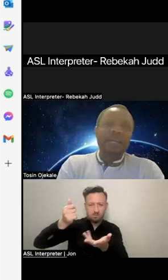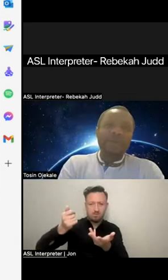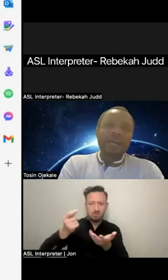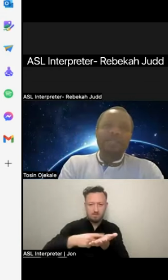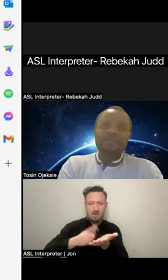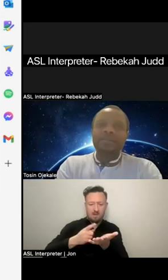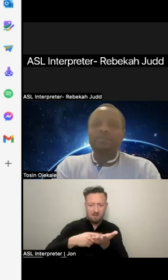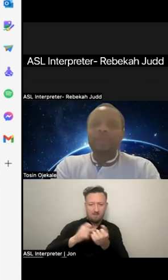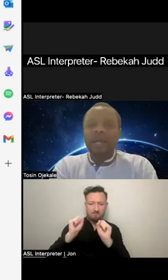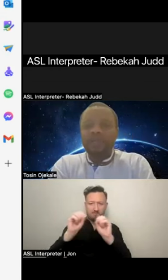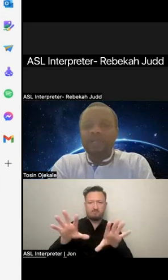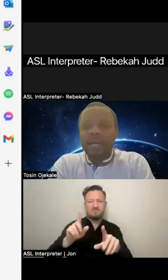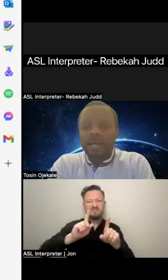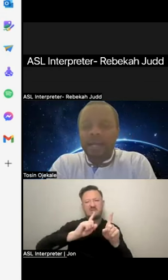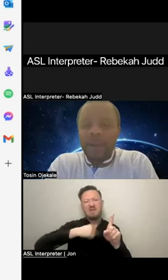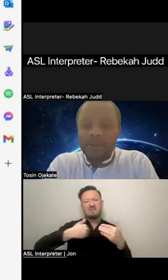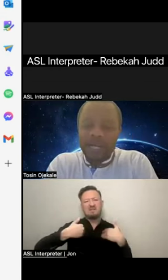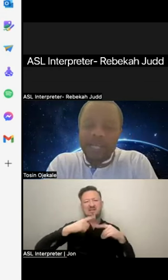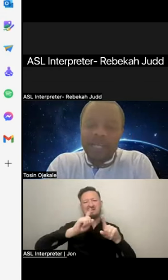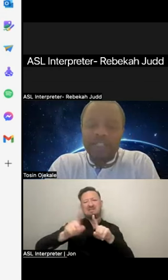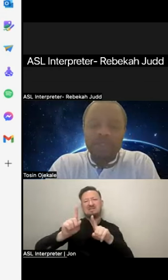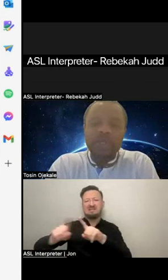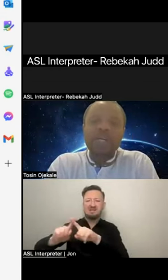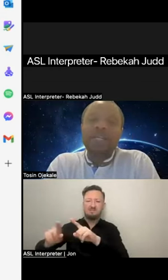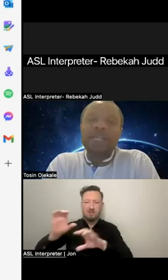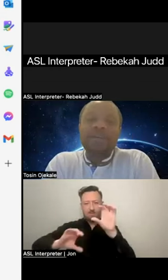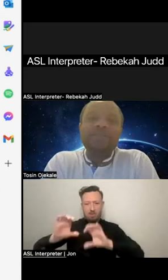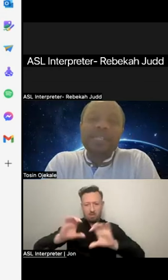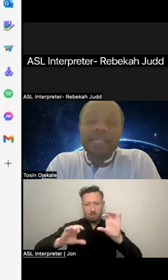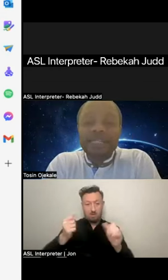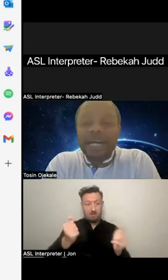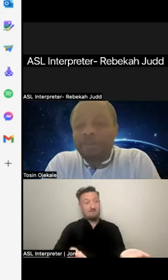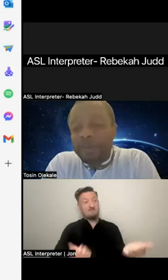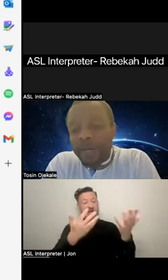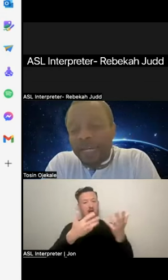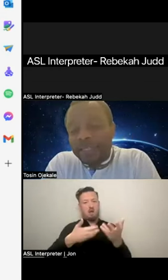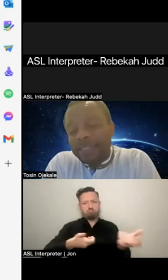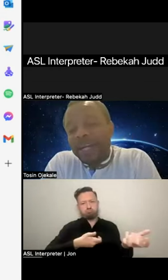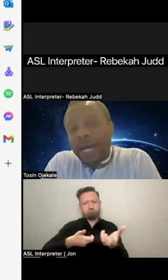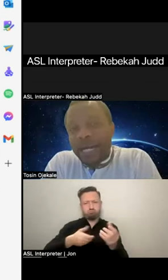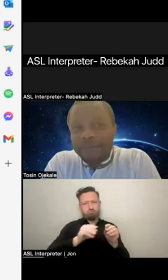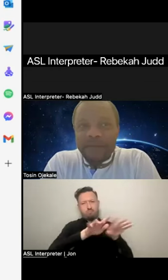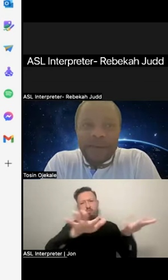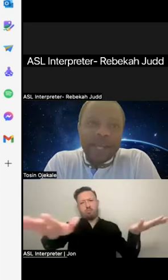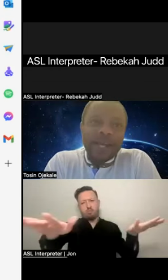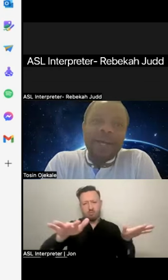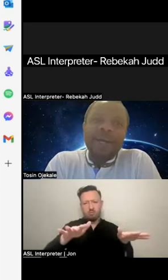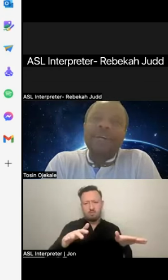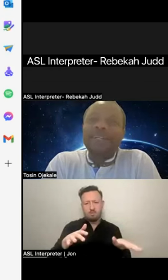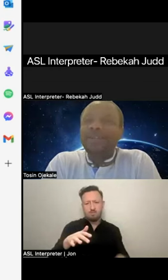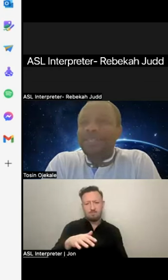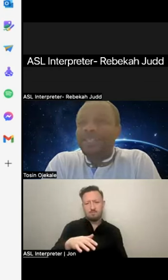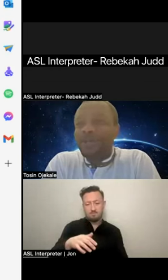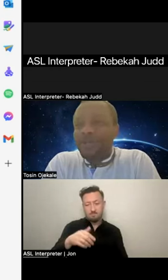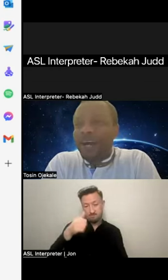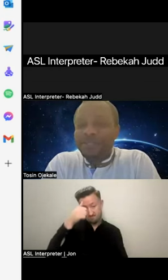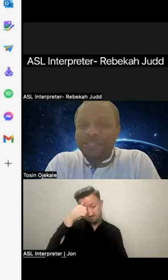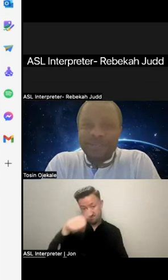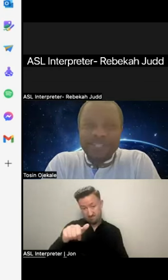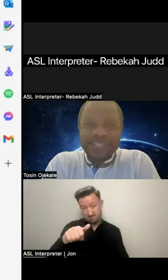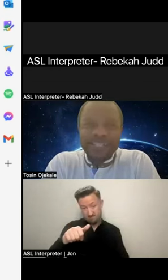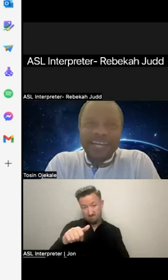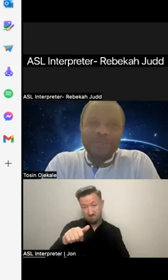are chemicals with like powder in nature. Now, the reason is that remember that after the fire, you are still going to